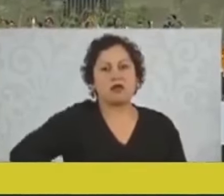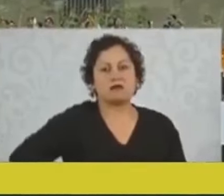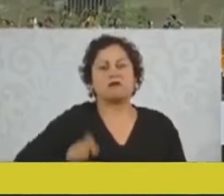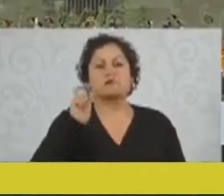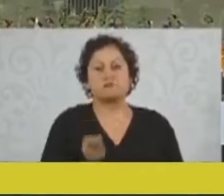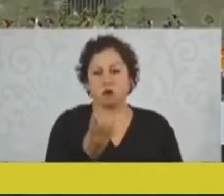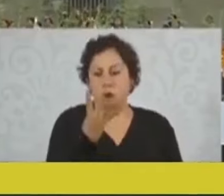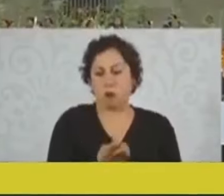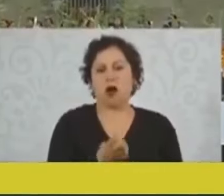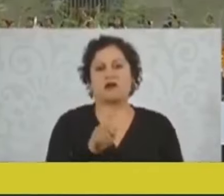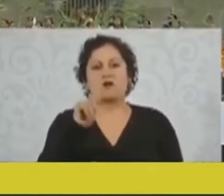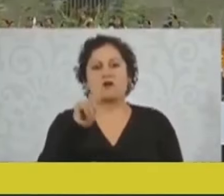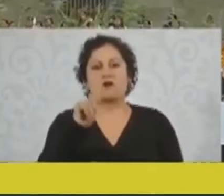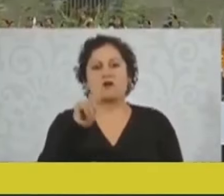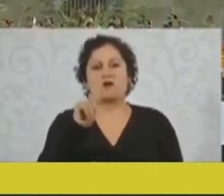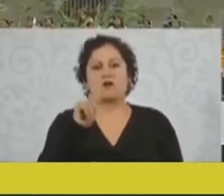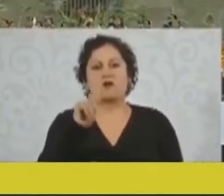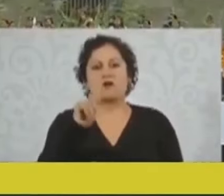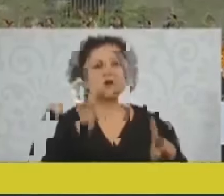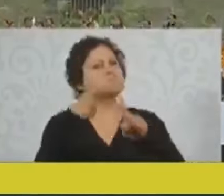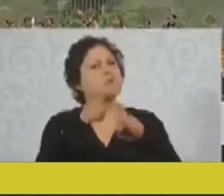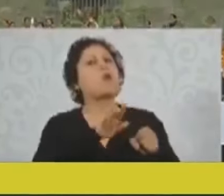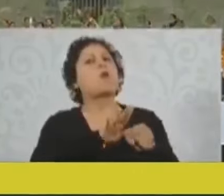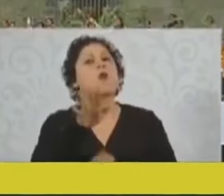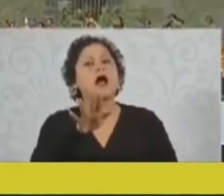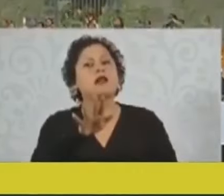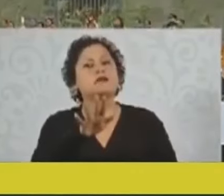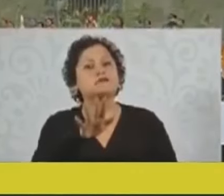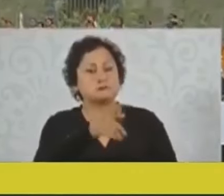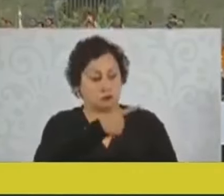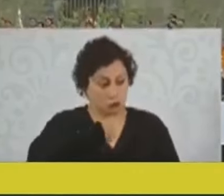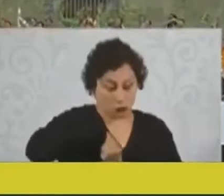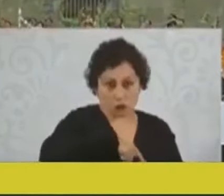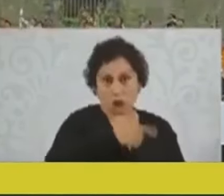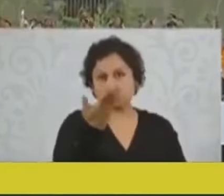fourth transformation for the well-being of all.